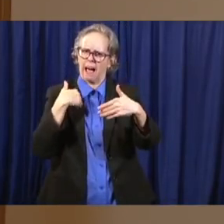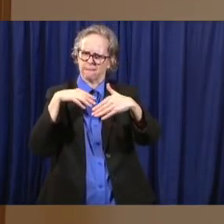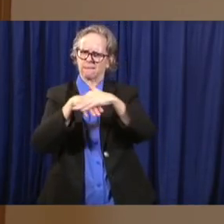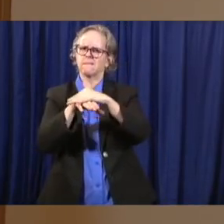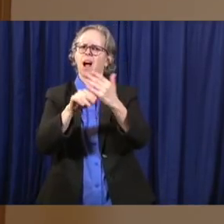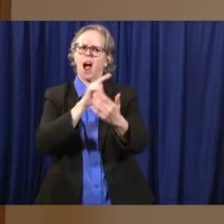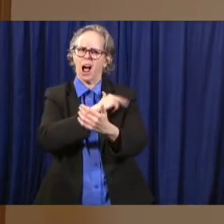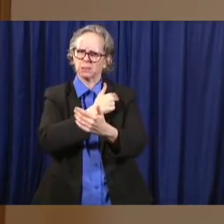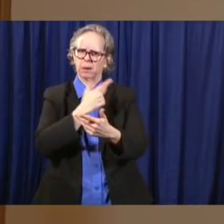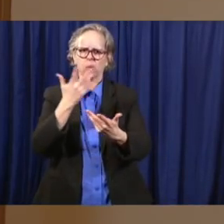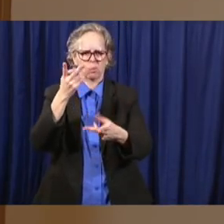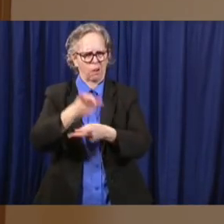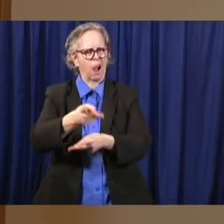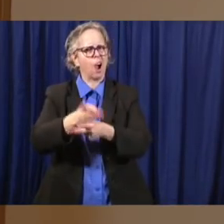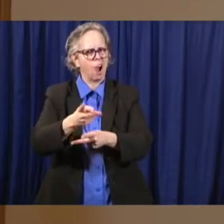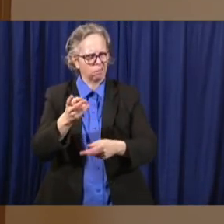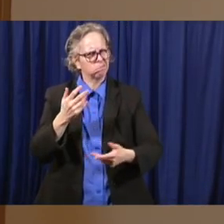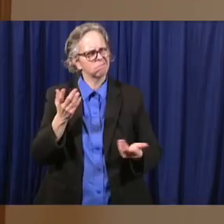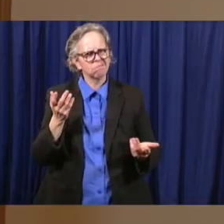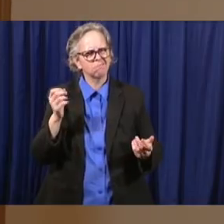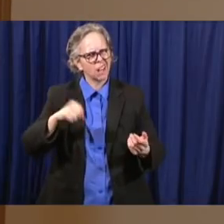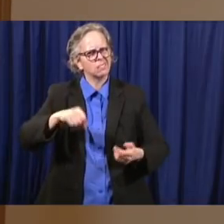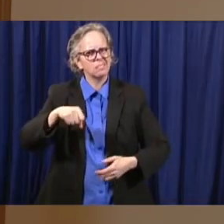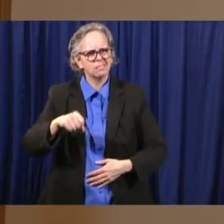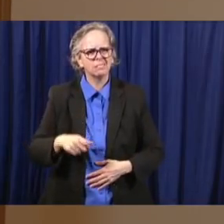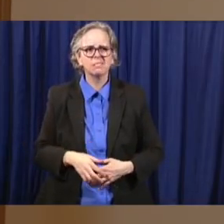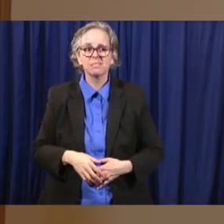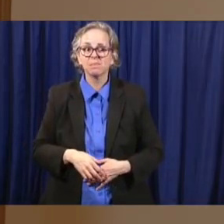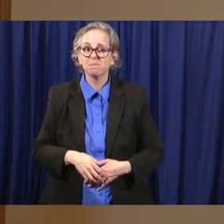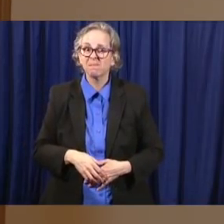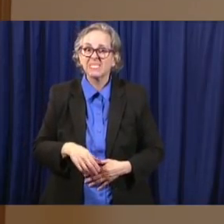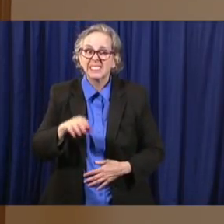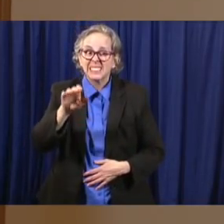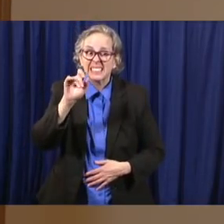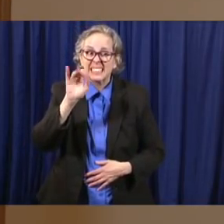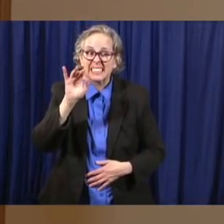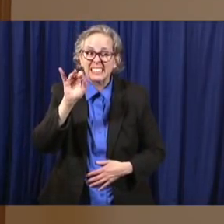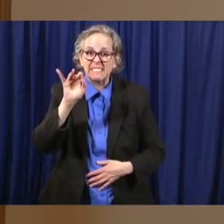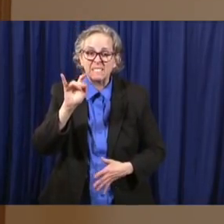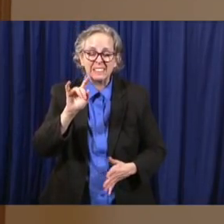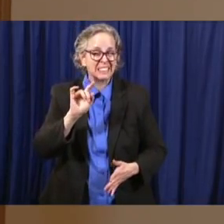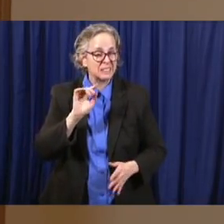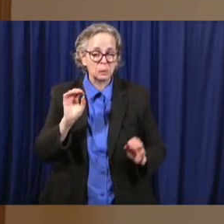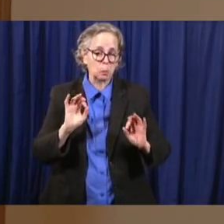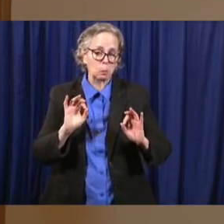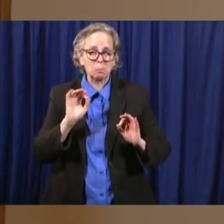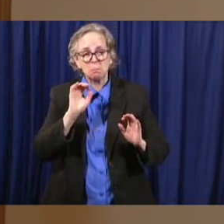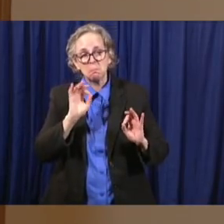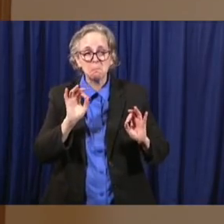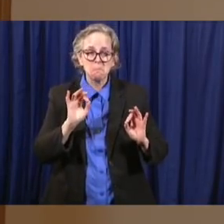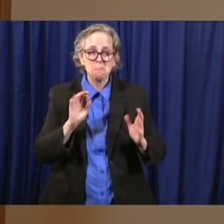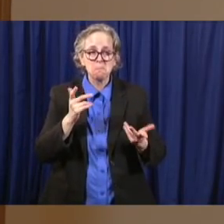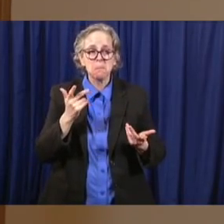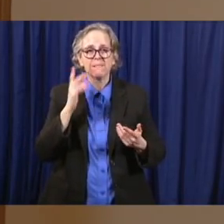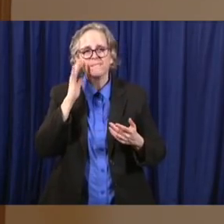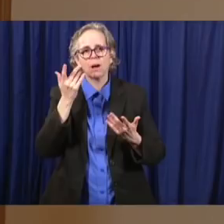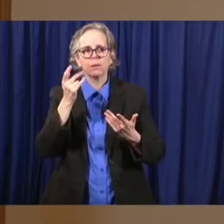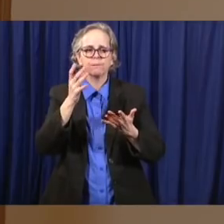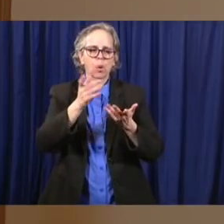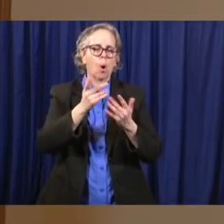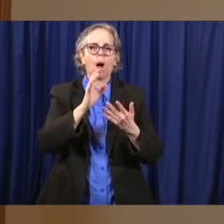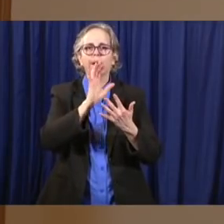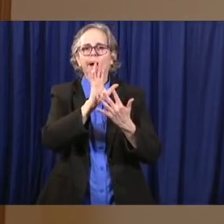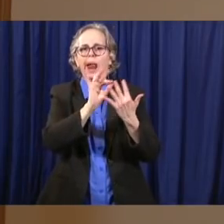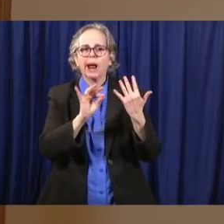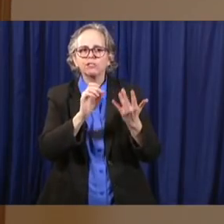of what we've done is anything that is not critical in terms of elective surgery has just been delayed a bit through